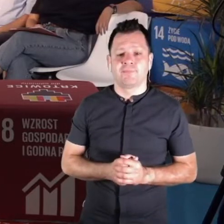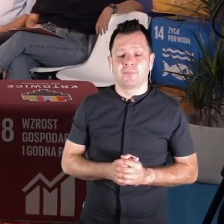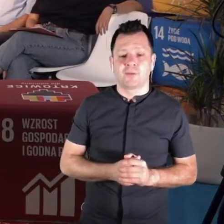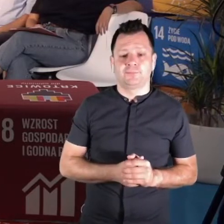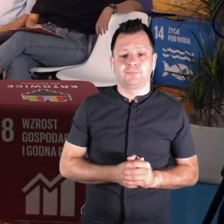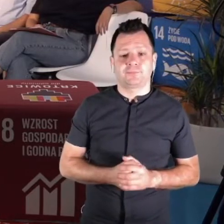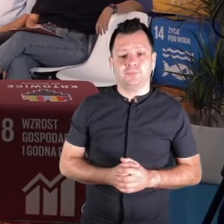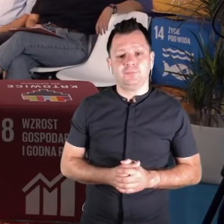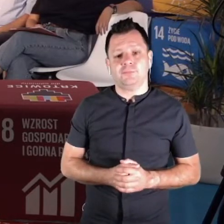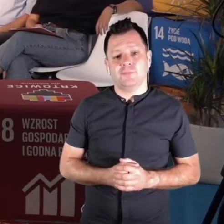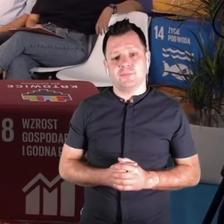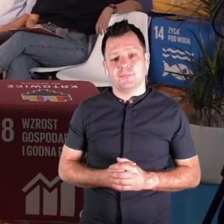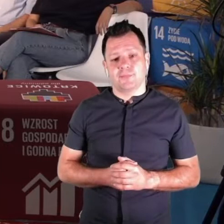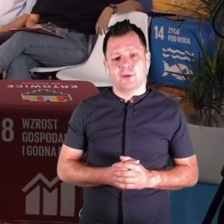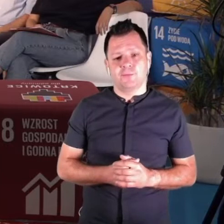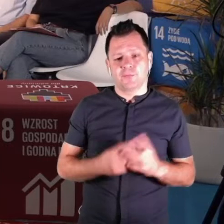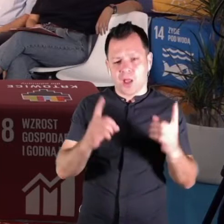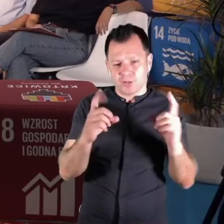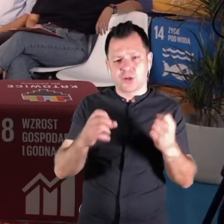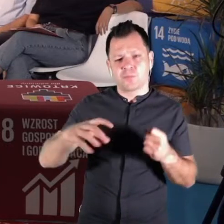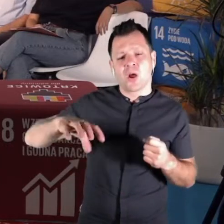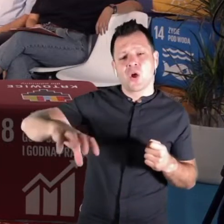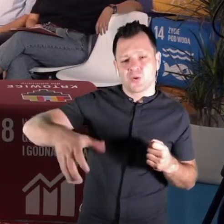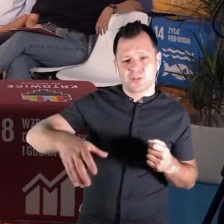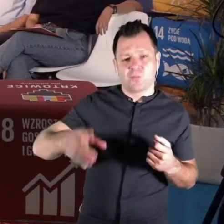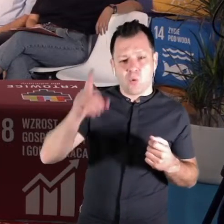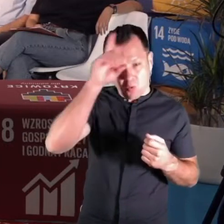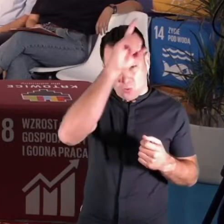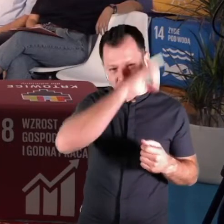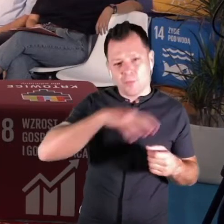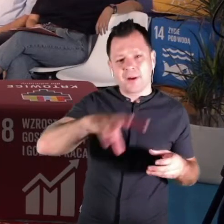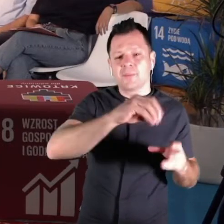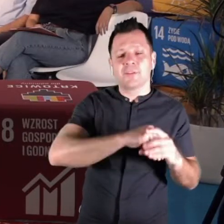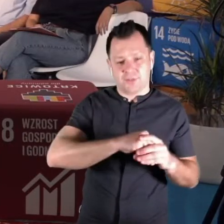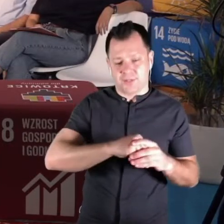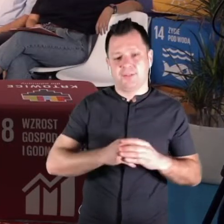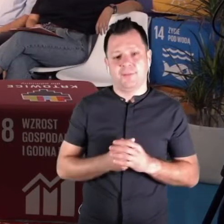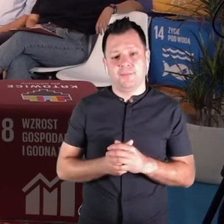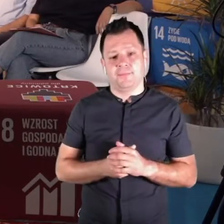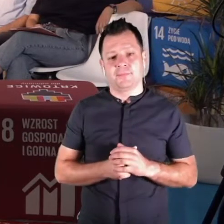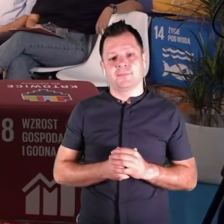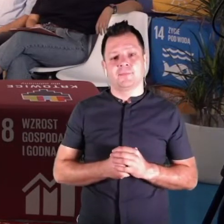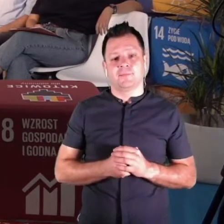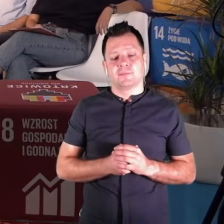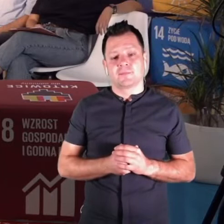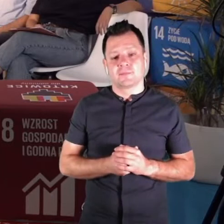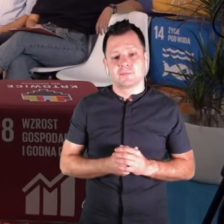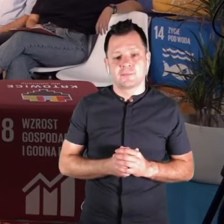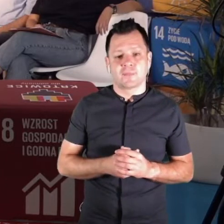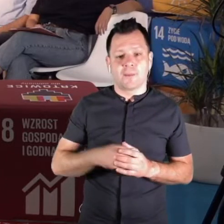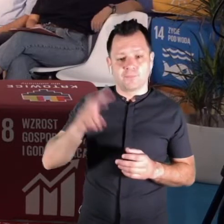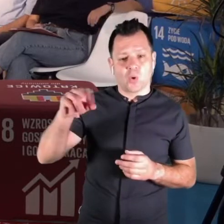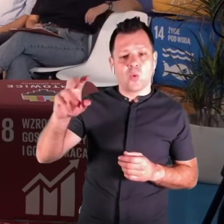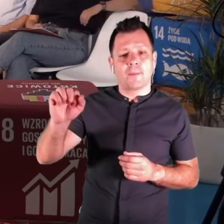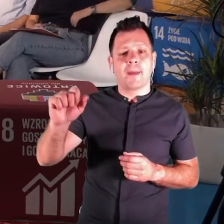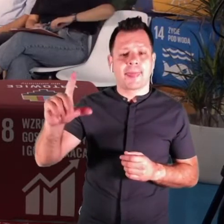team. Urban Lab that we are working in is basing on a pentahelix. So in this case, we